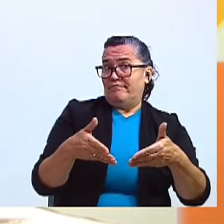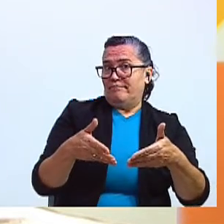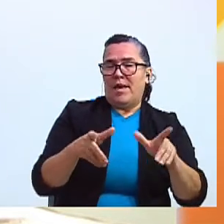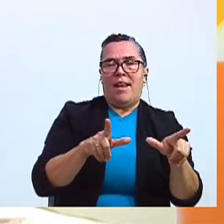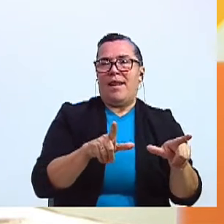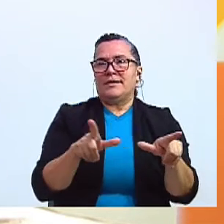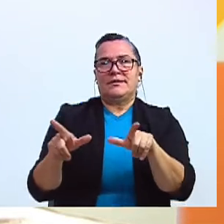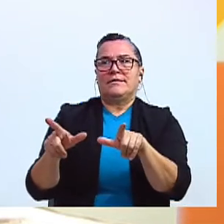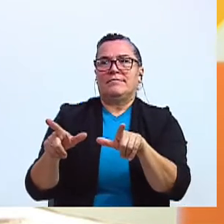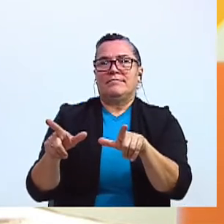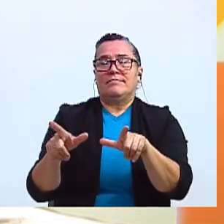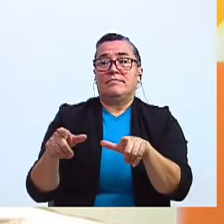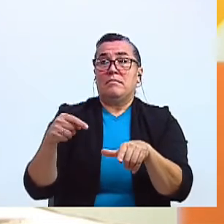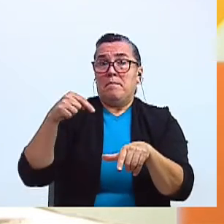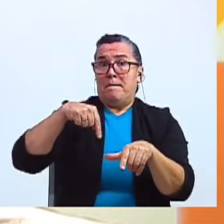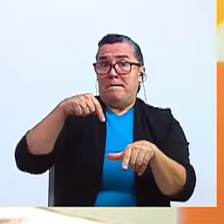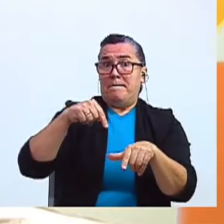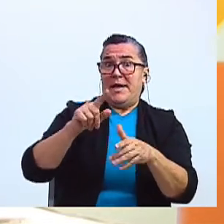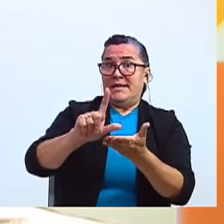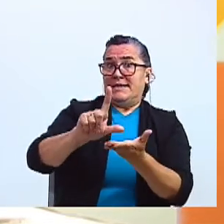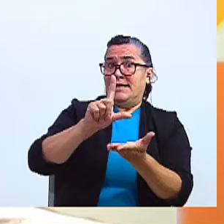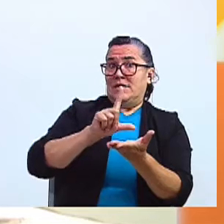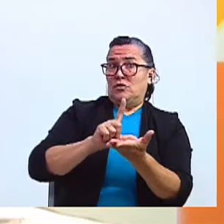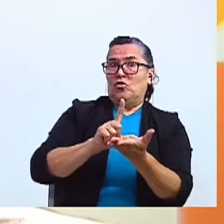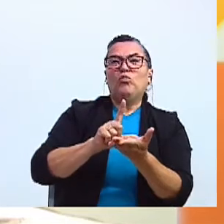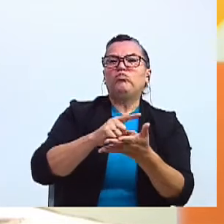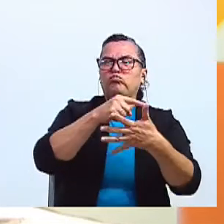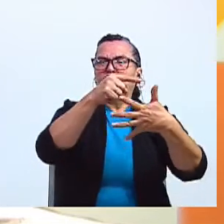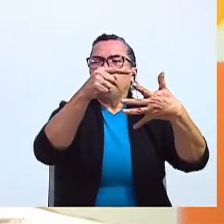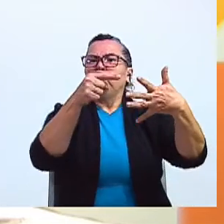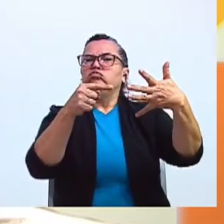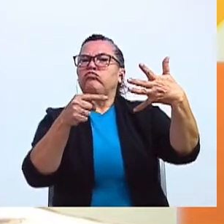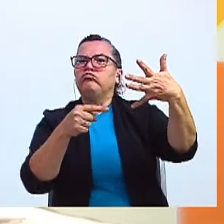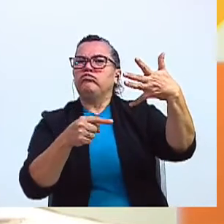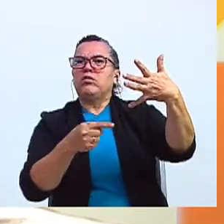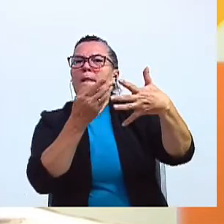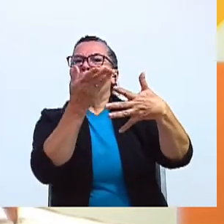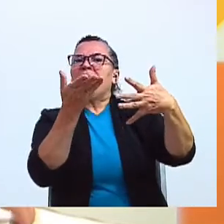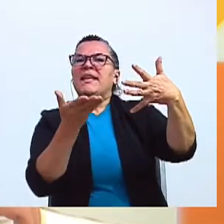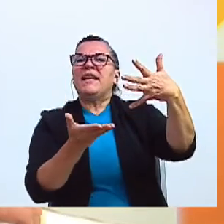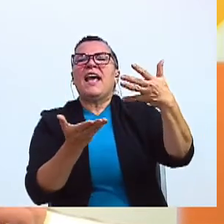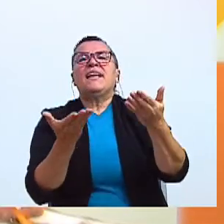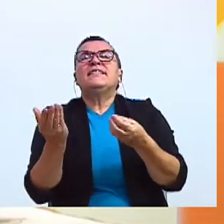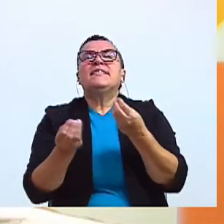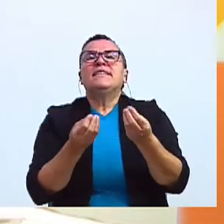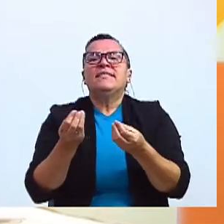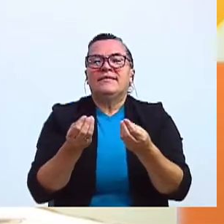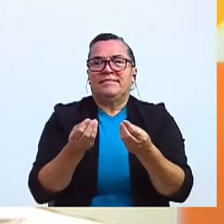ready. For this lesson, you are going to need the following materials: